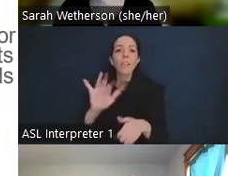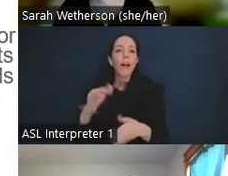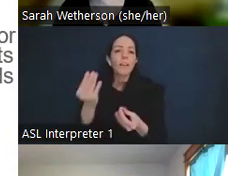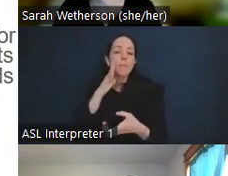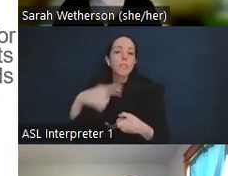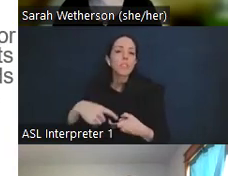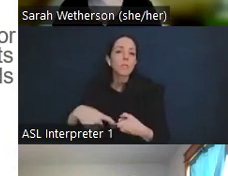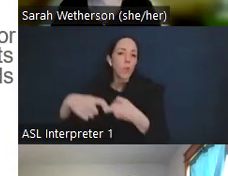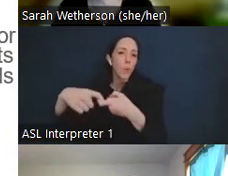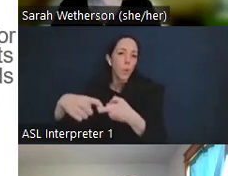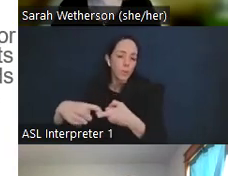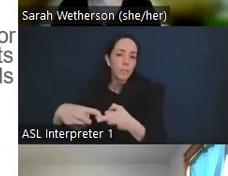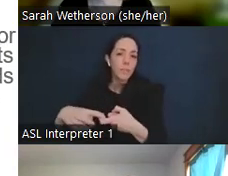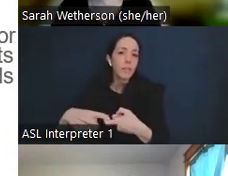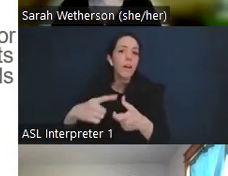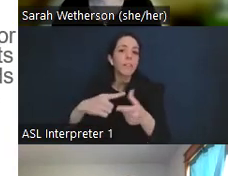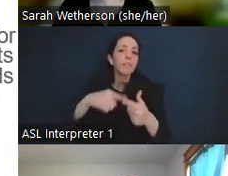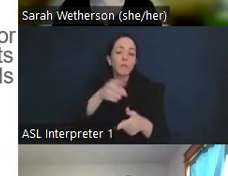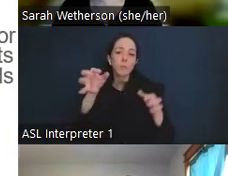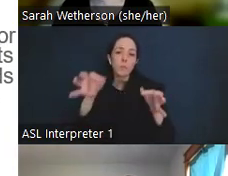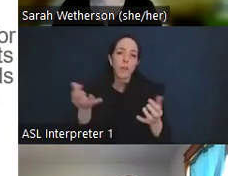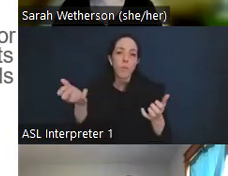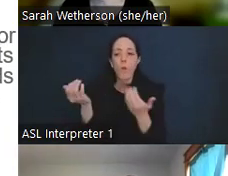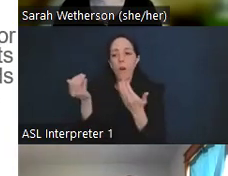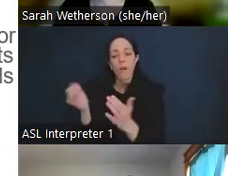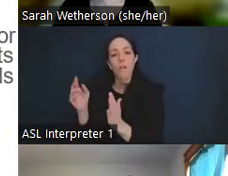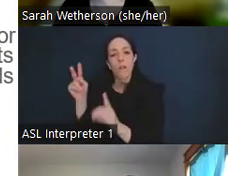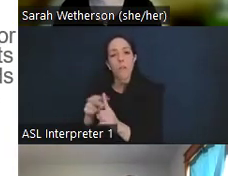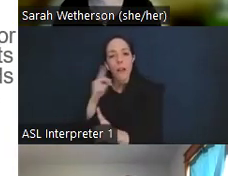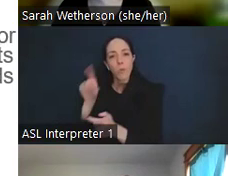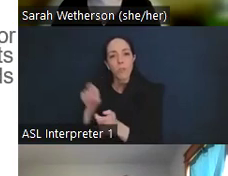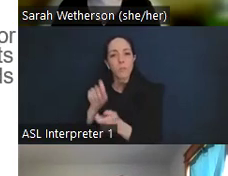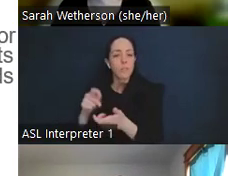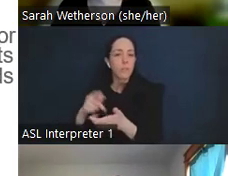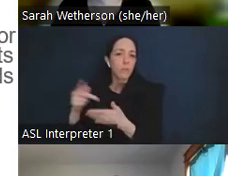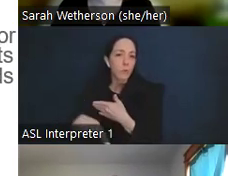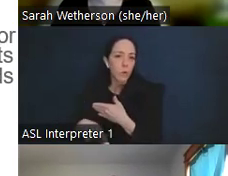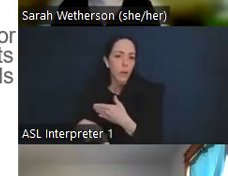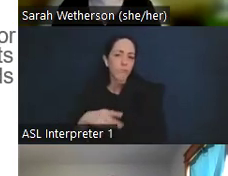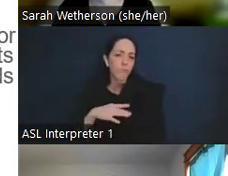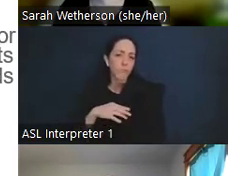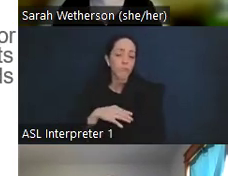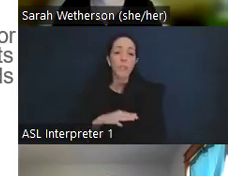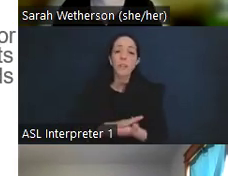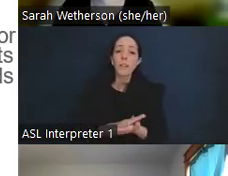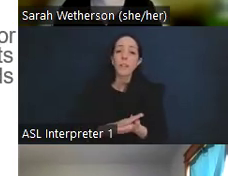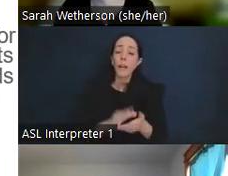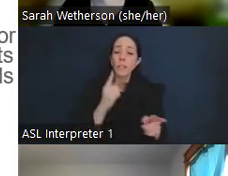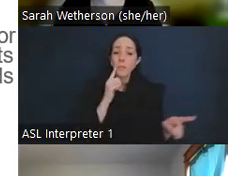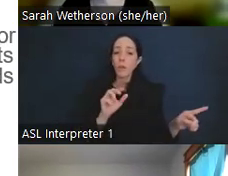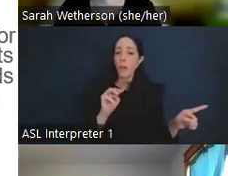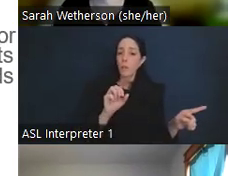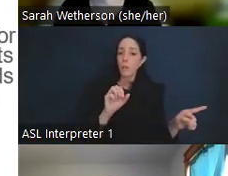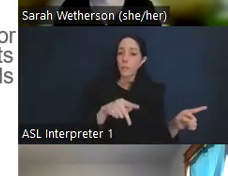more information. I think one of the nice things about the MSP and low income subsidy alignment